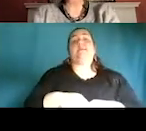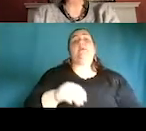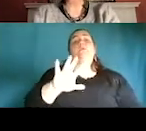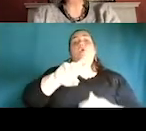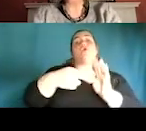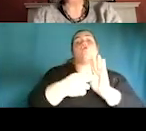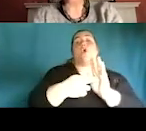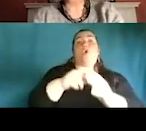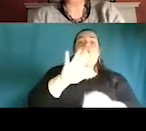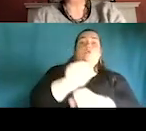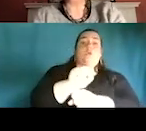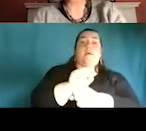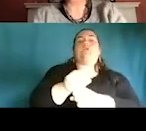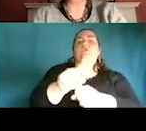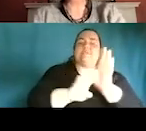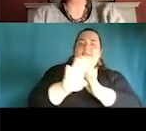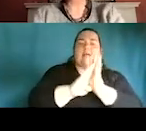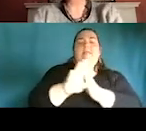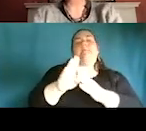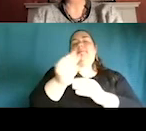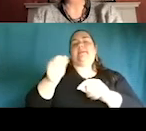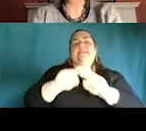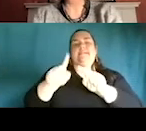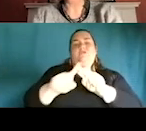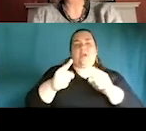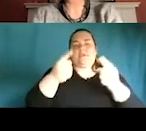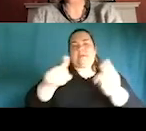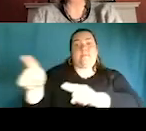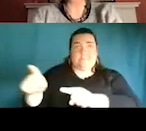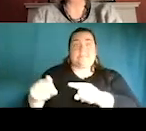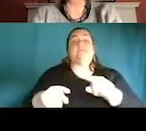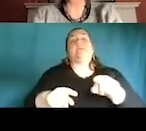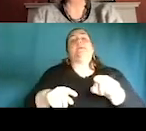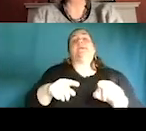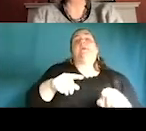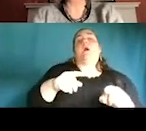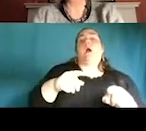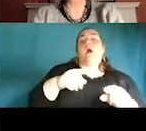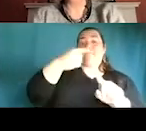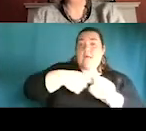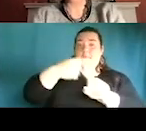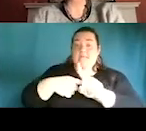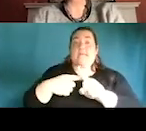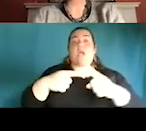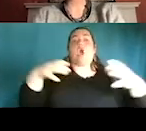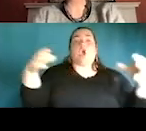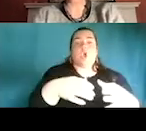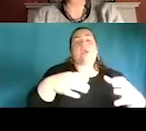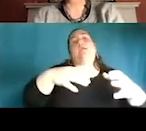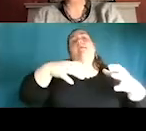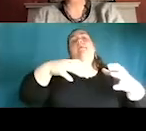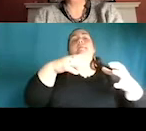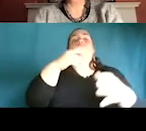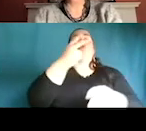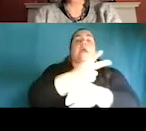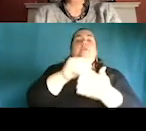developed several initiatives, including a monthly departmental colloquium where faculty and graduate students can present their work or practice their job